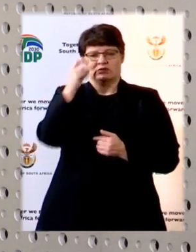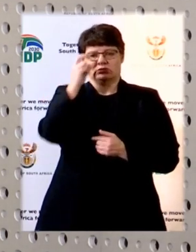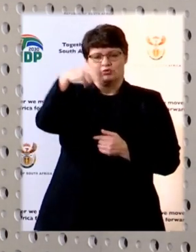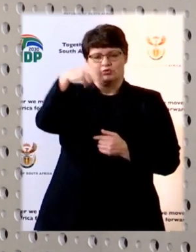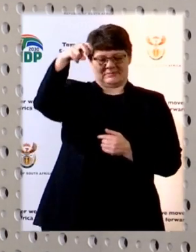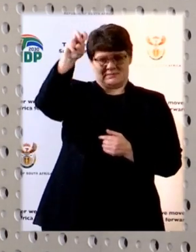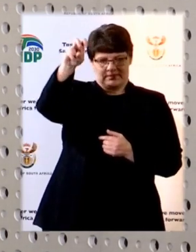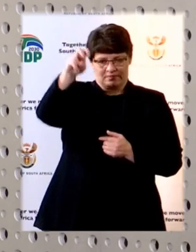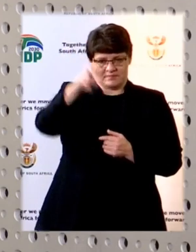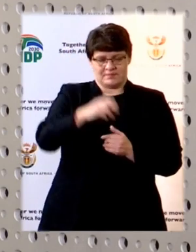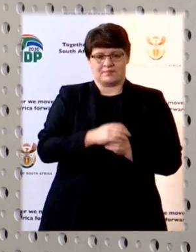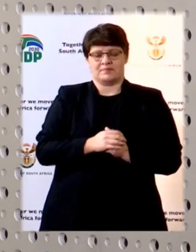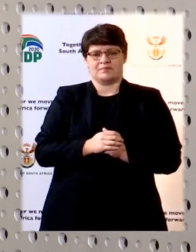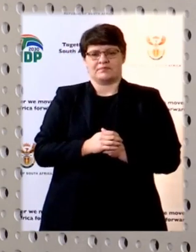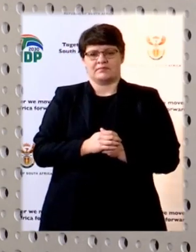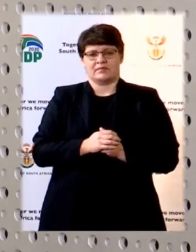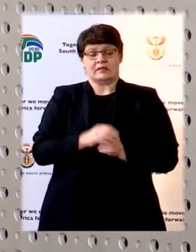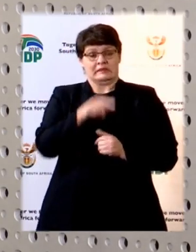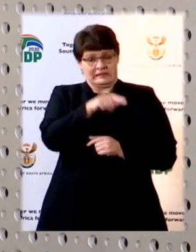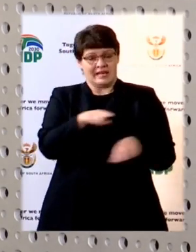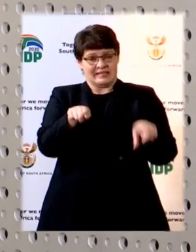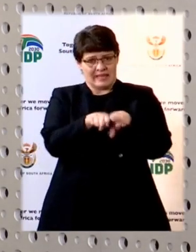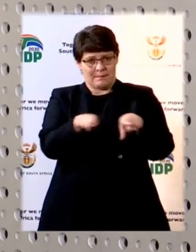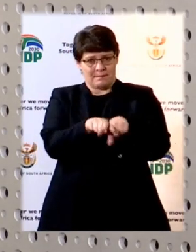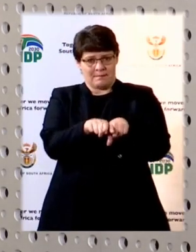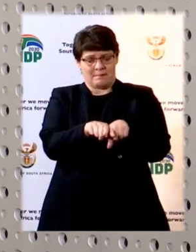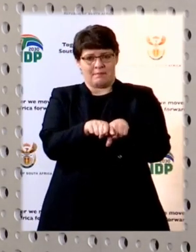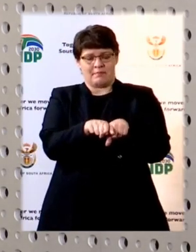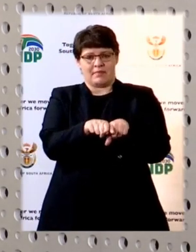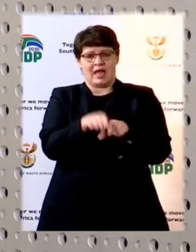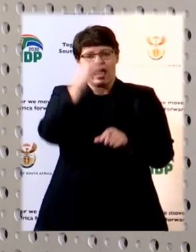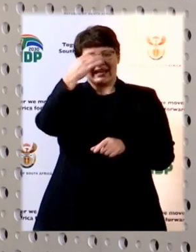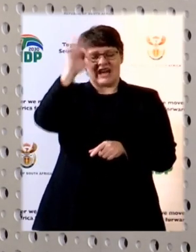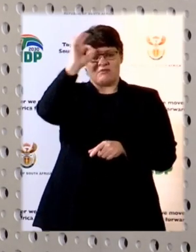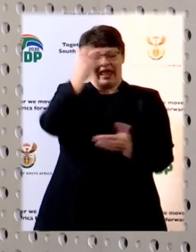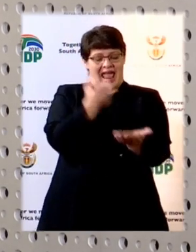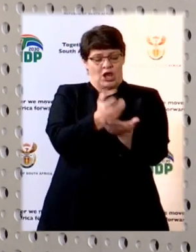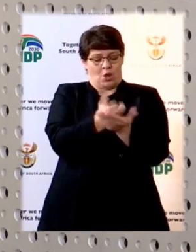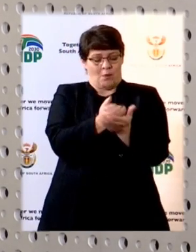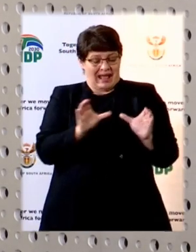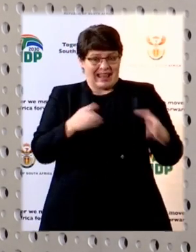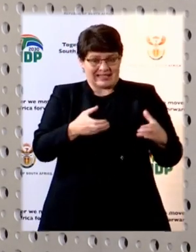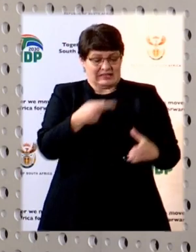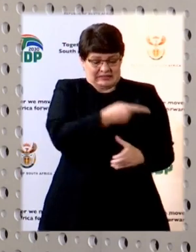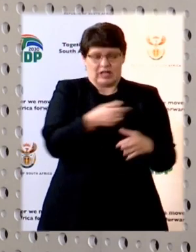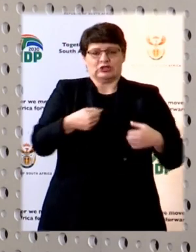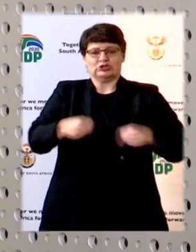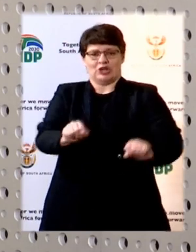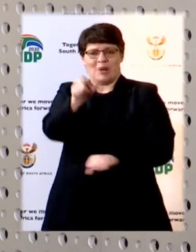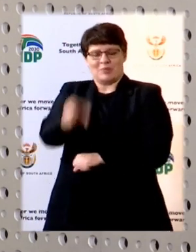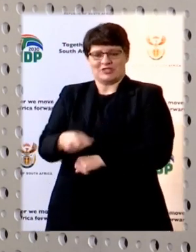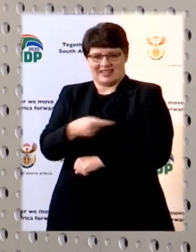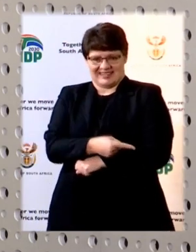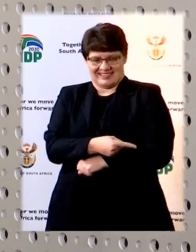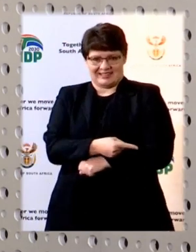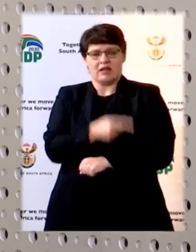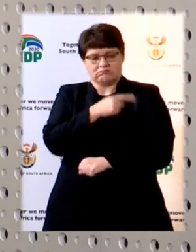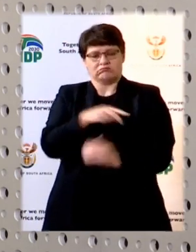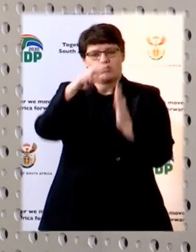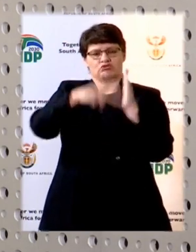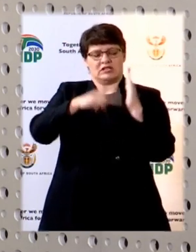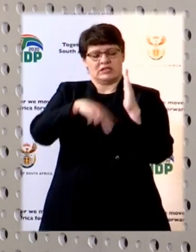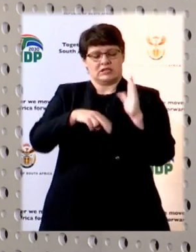Tourism, who is also the chair of our government economic cluster, to read a statement